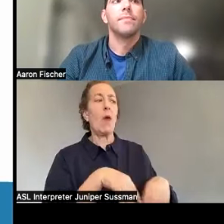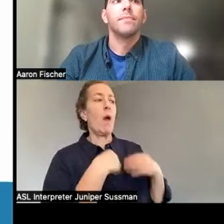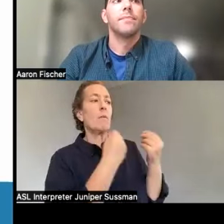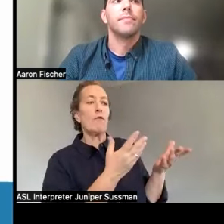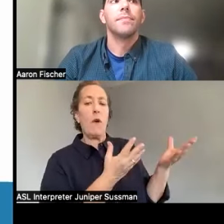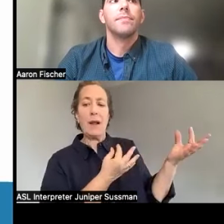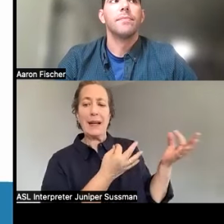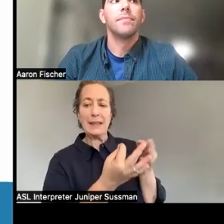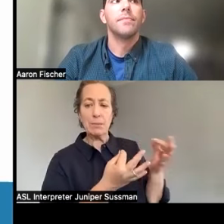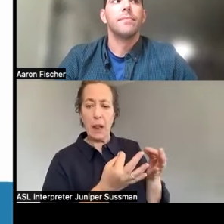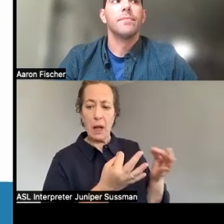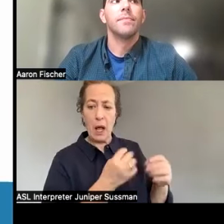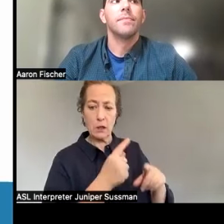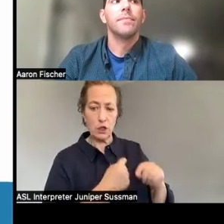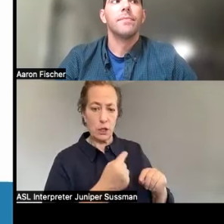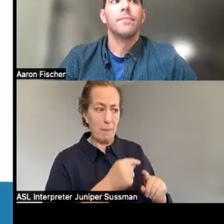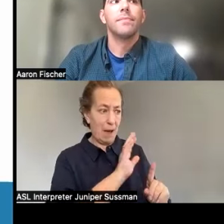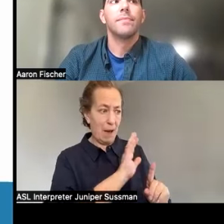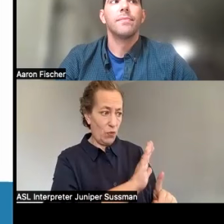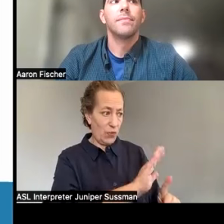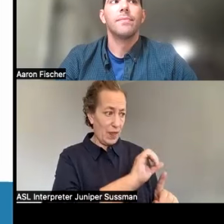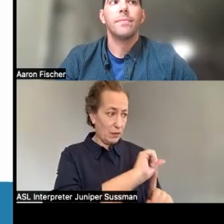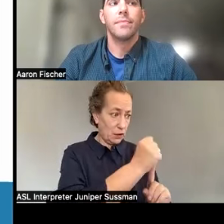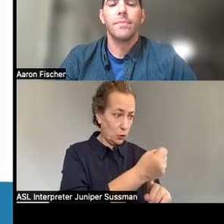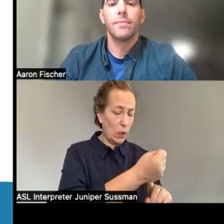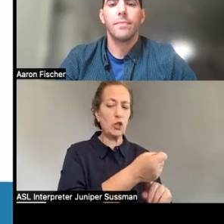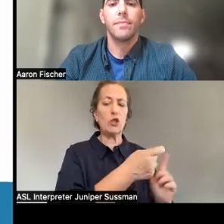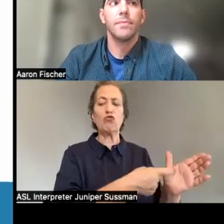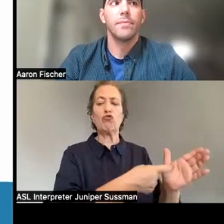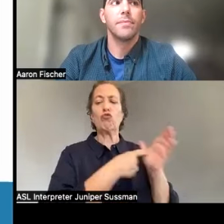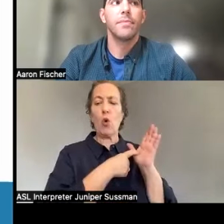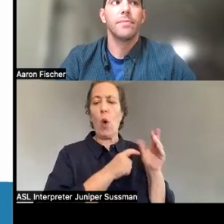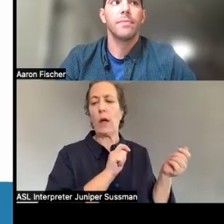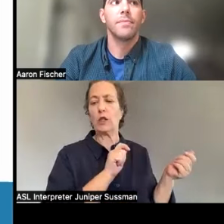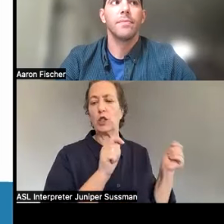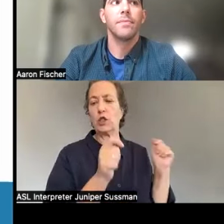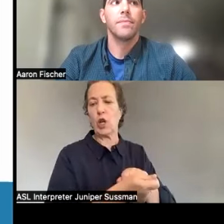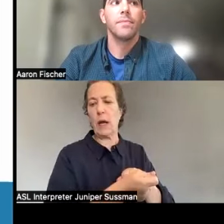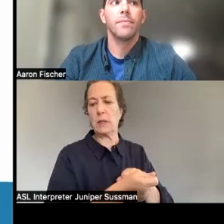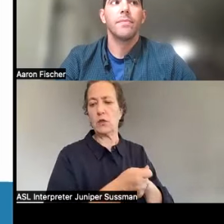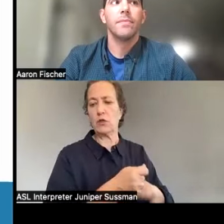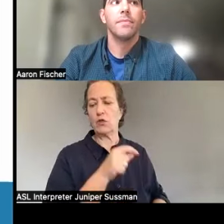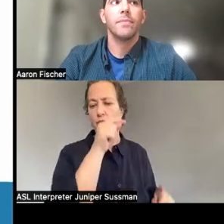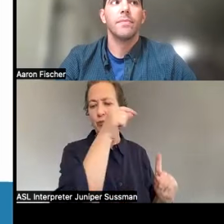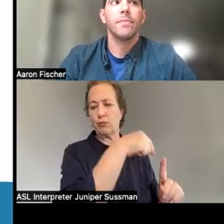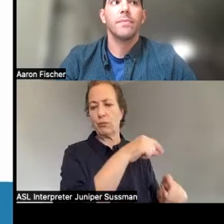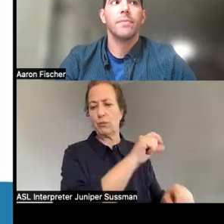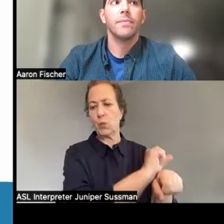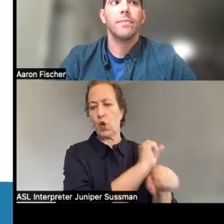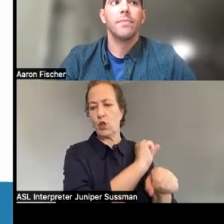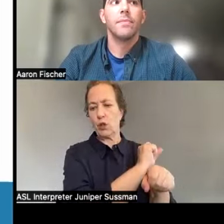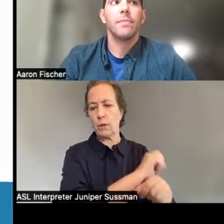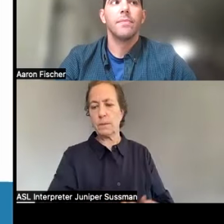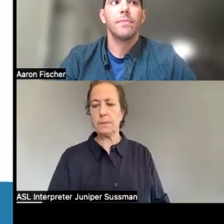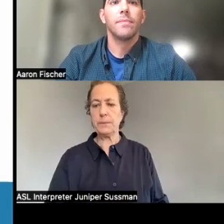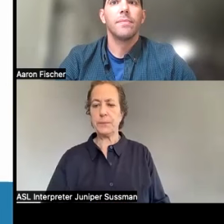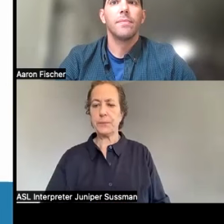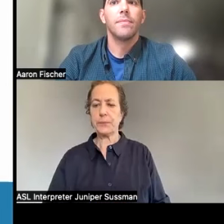patient's condition requires changes at work. It's important, though, to limit your letter to